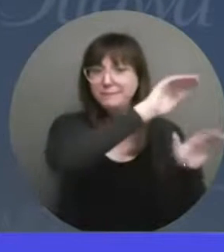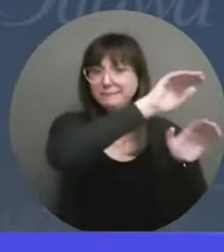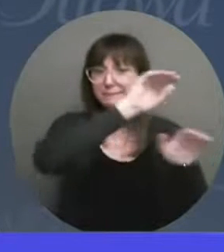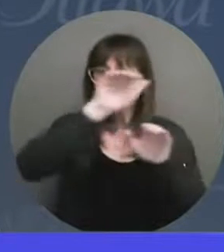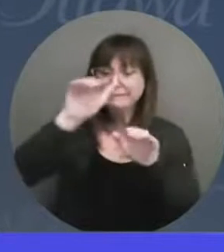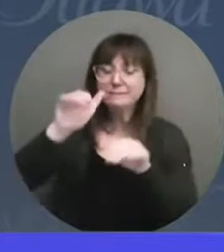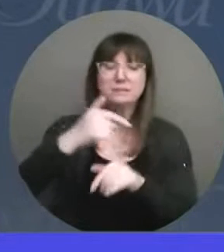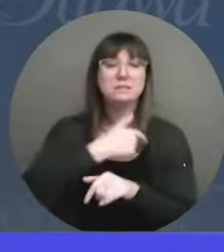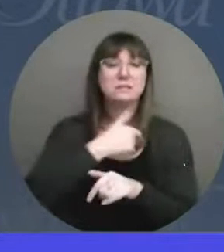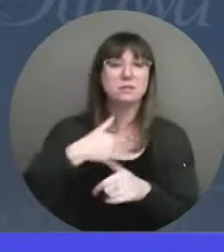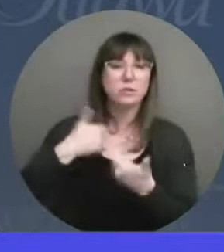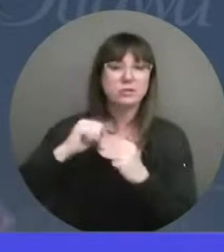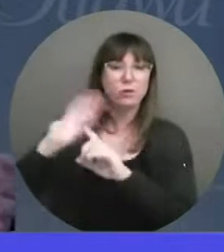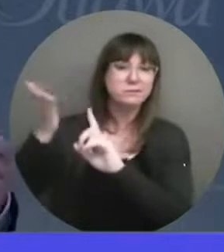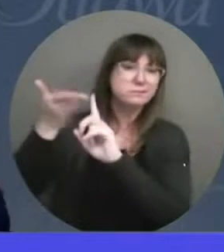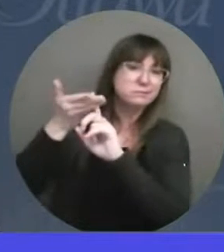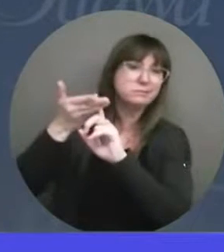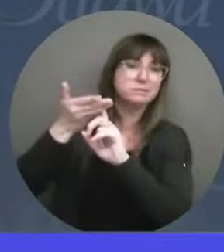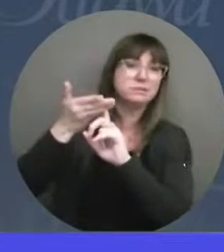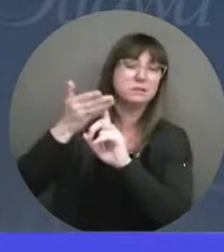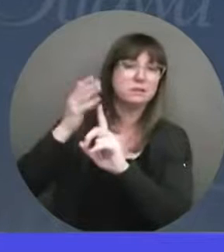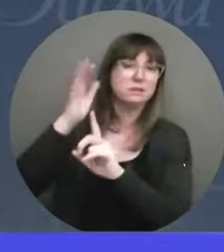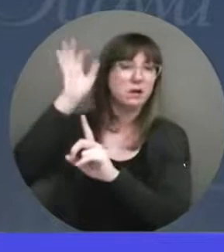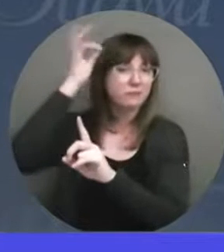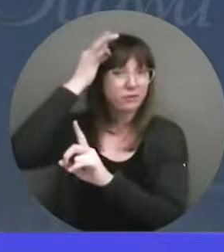the Trudeau and Ford governments that